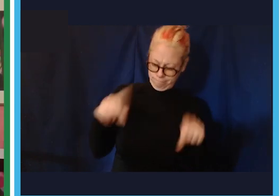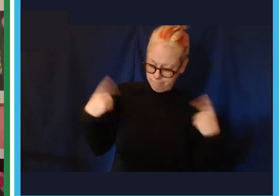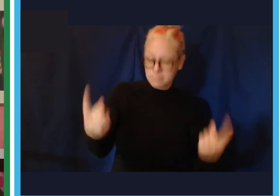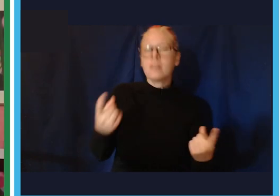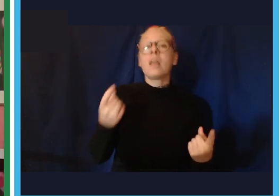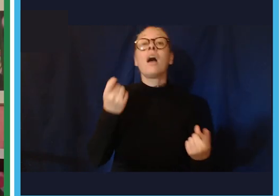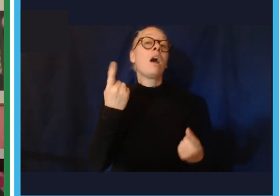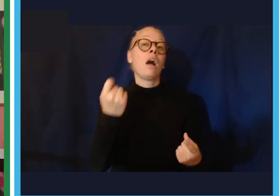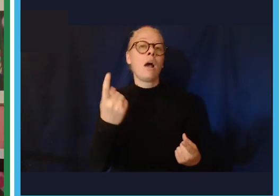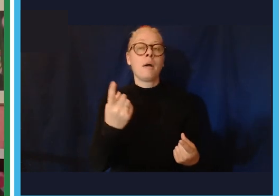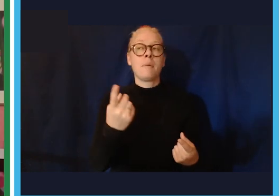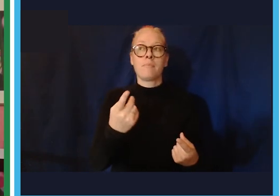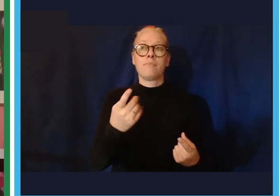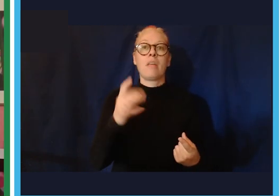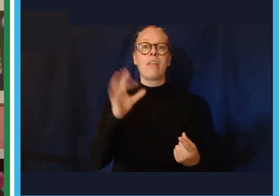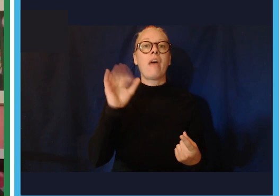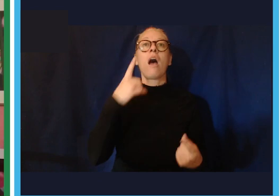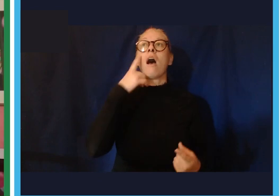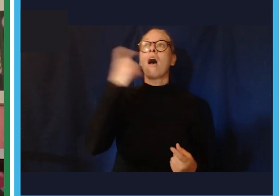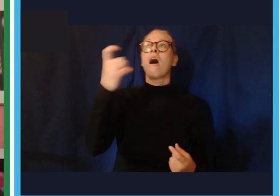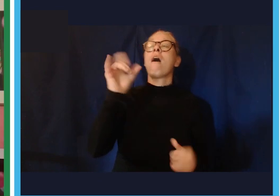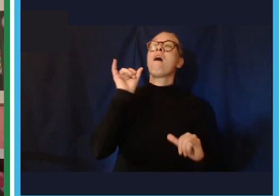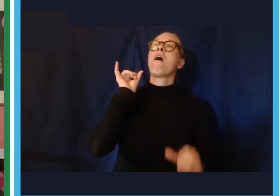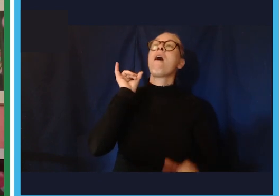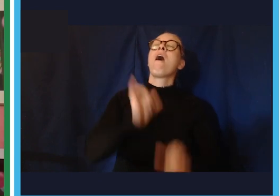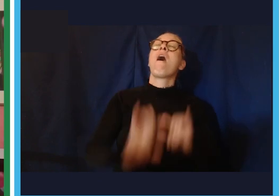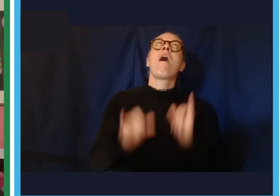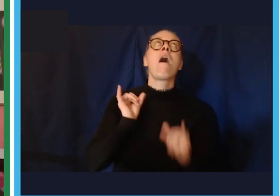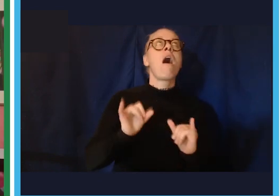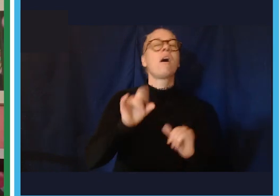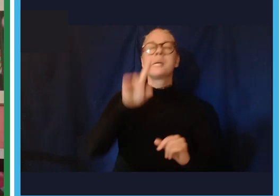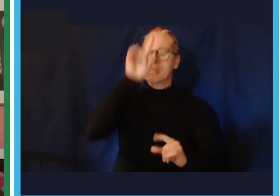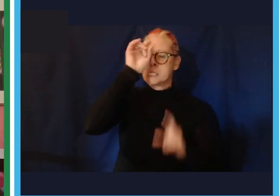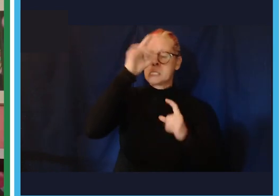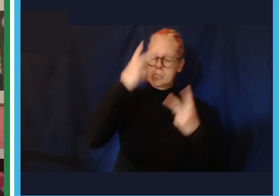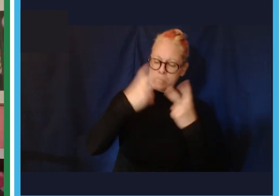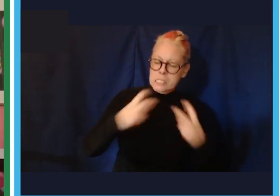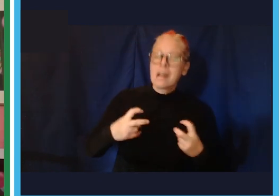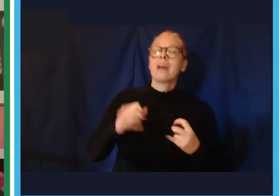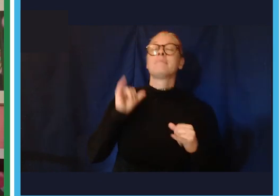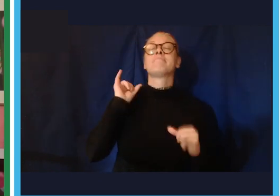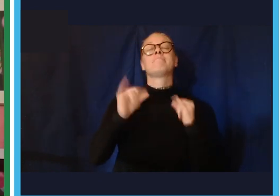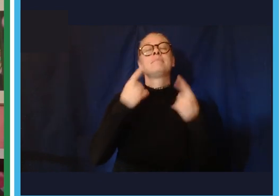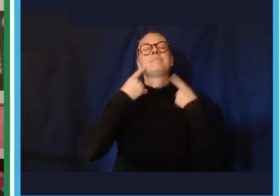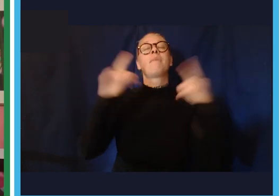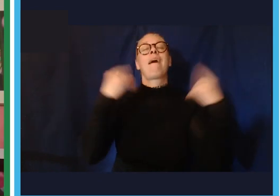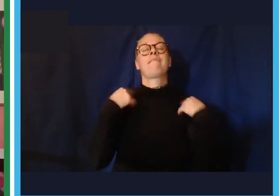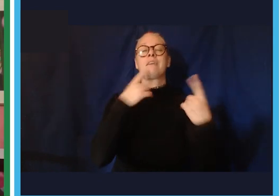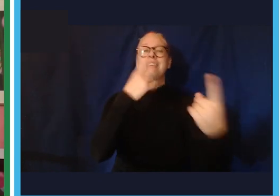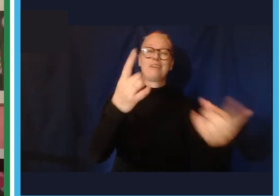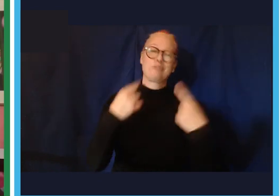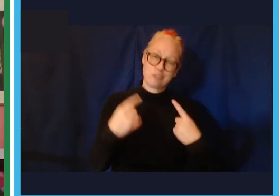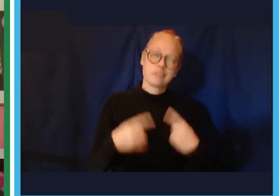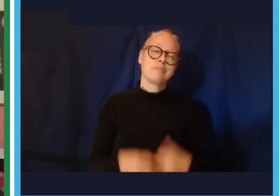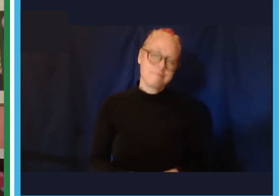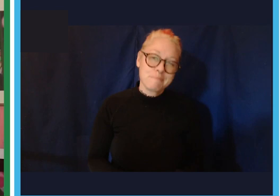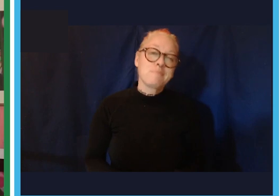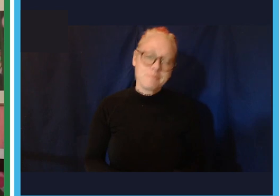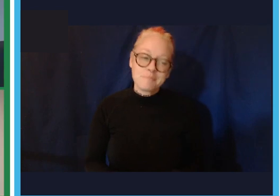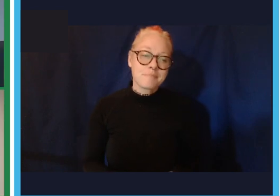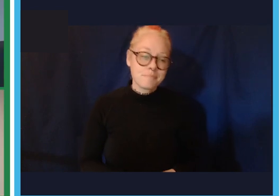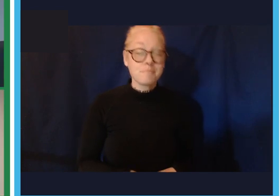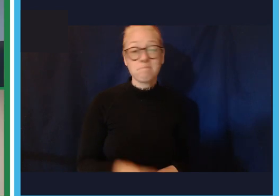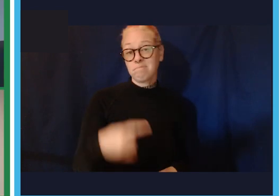I've always kind of had in my life, that's always been part of me, but was kind of an answer to a lot of questions I had